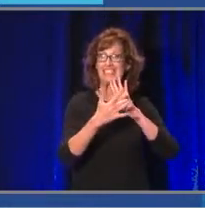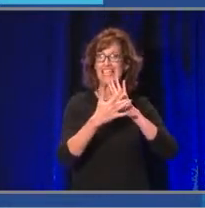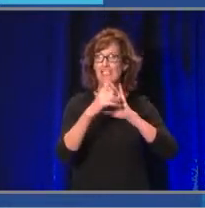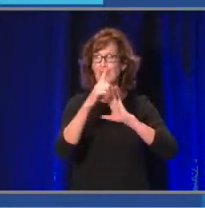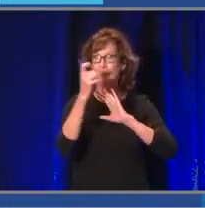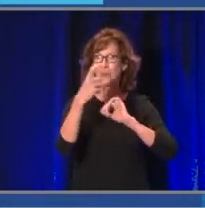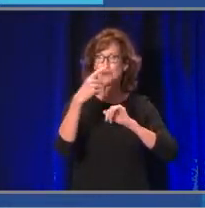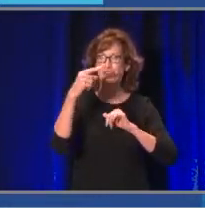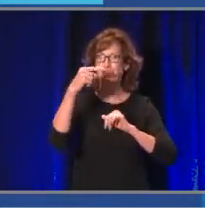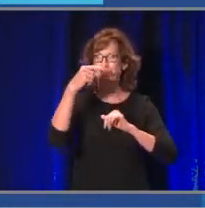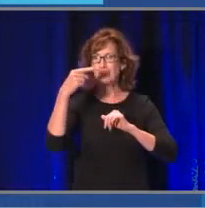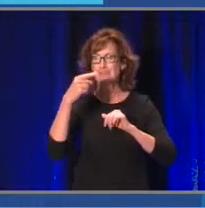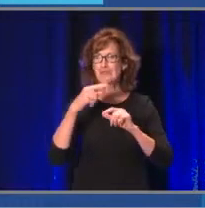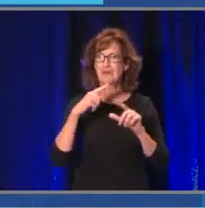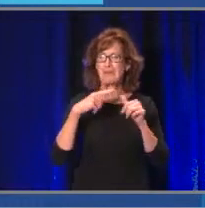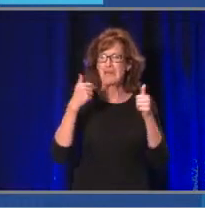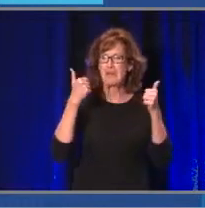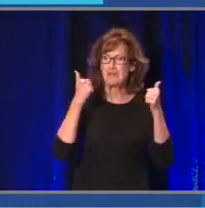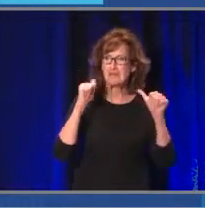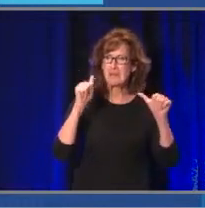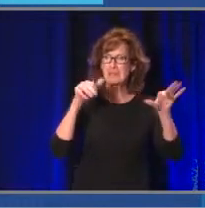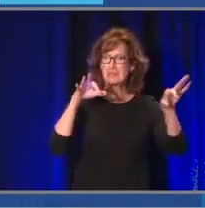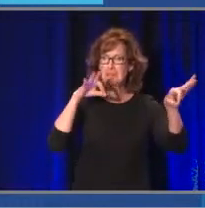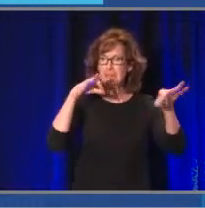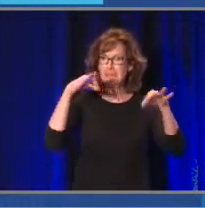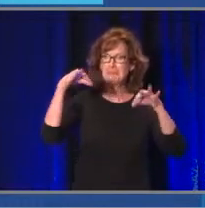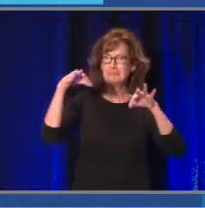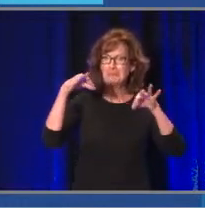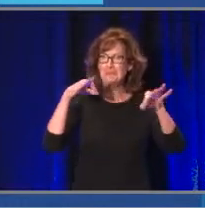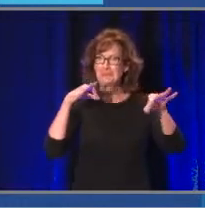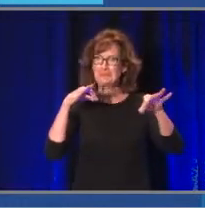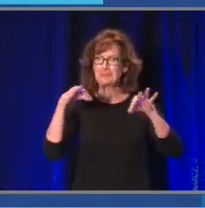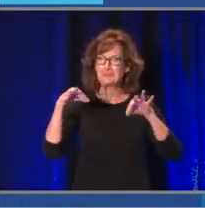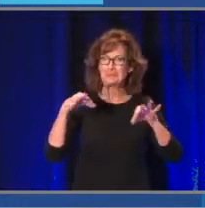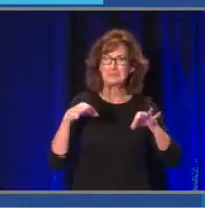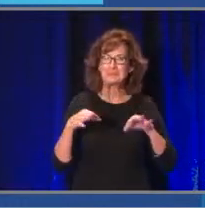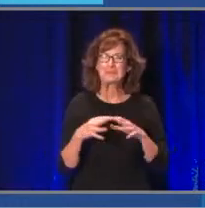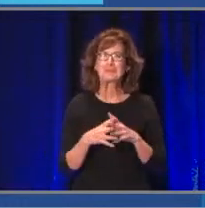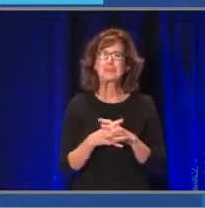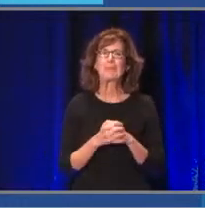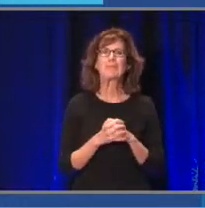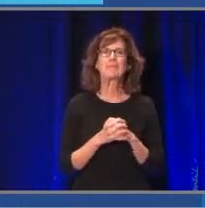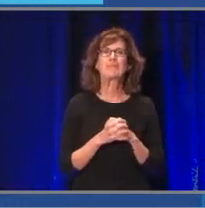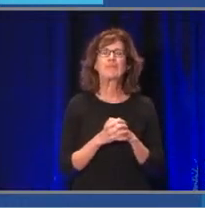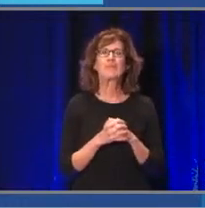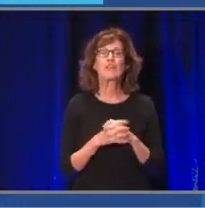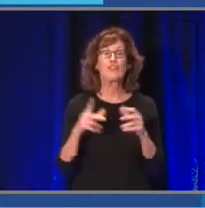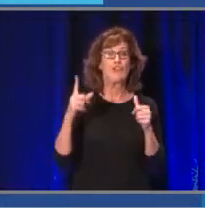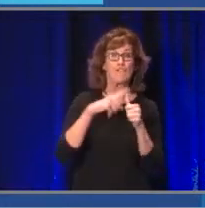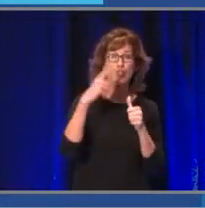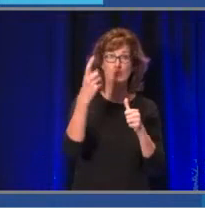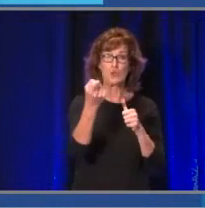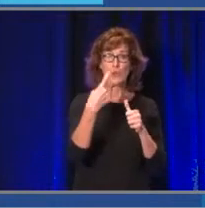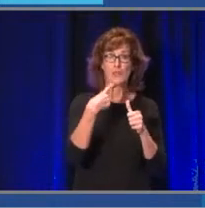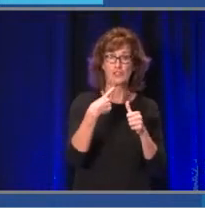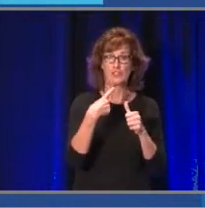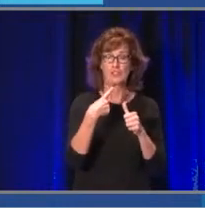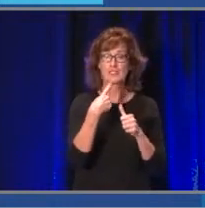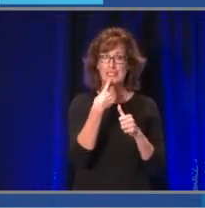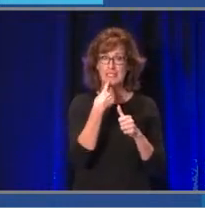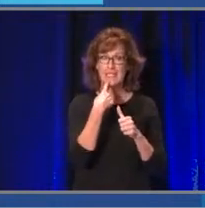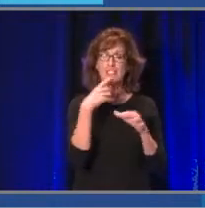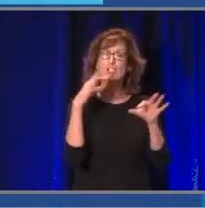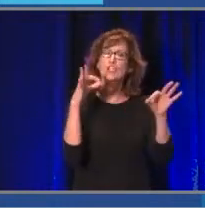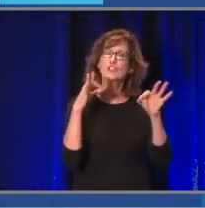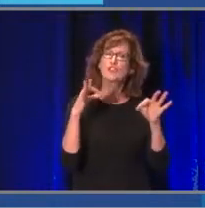but I'll try to address it with different answers. So that first question says,